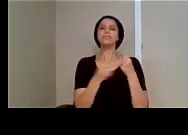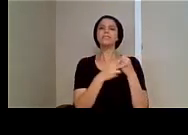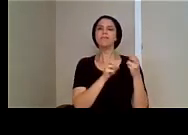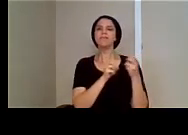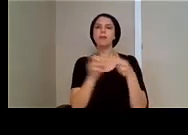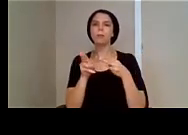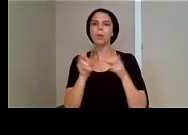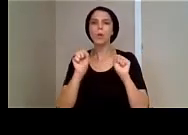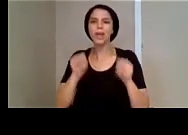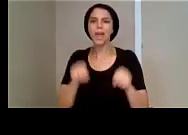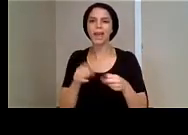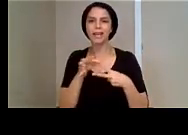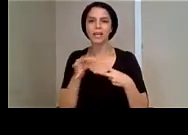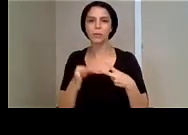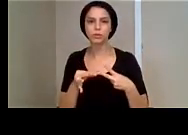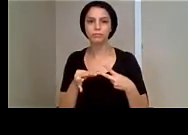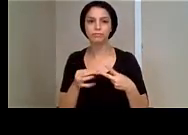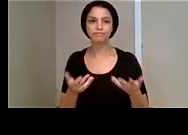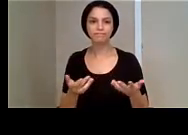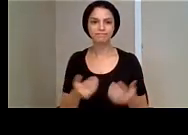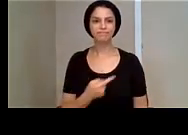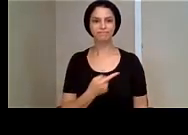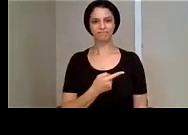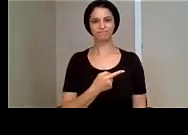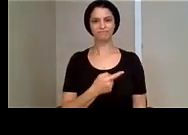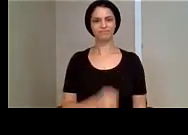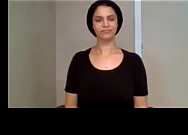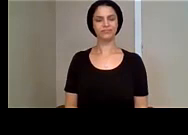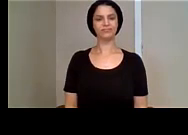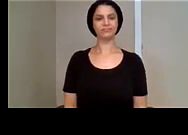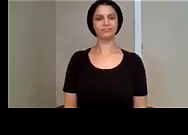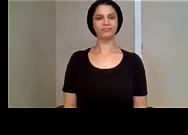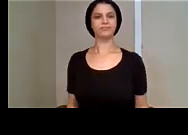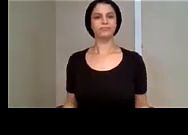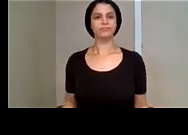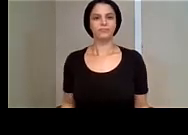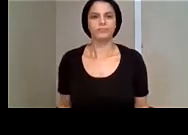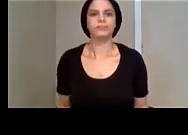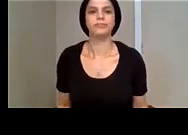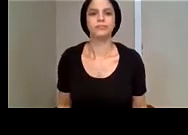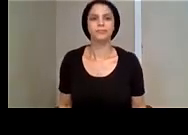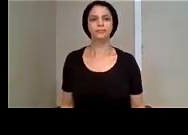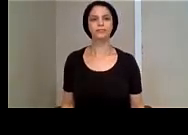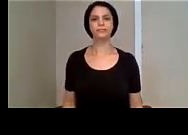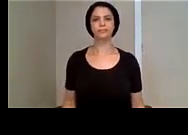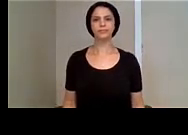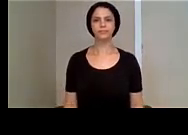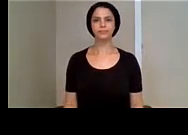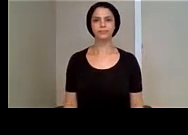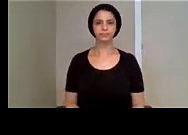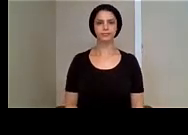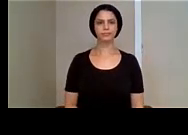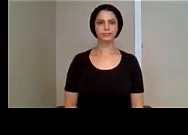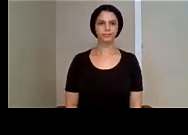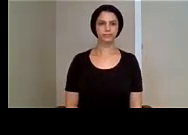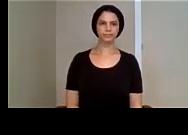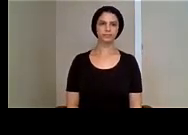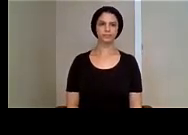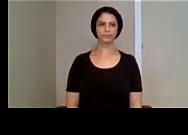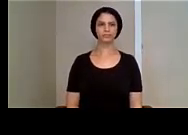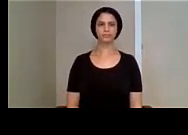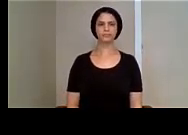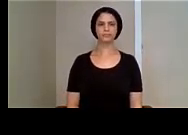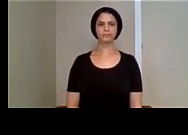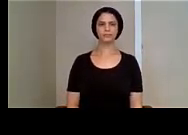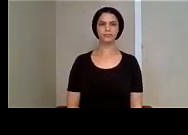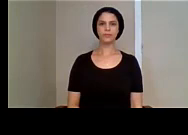will make it part of this assignment. And then I click the blue submit button. Go back to the home page. So I'm going to come